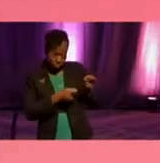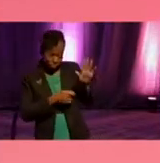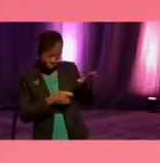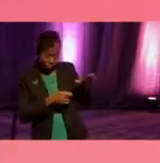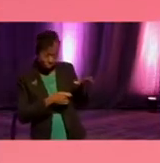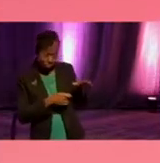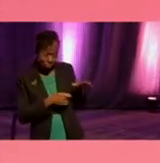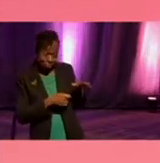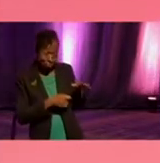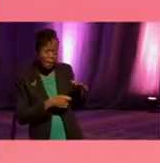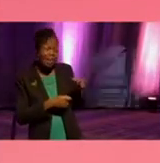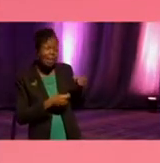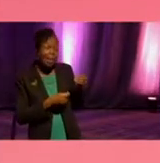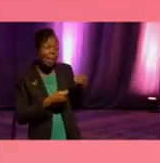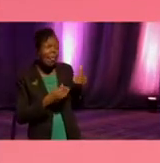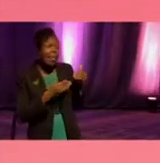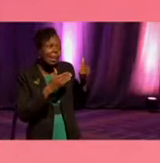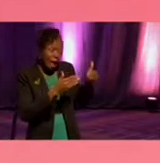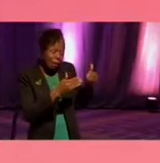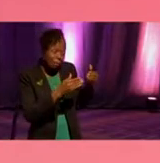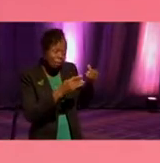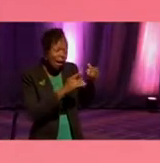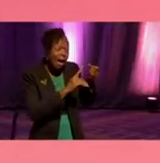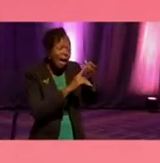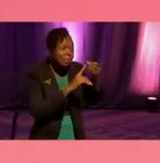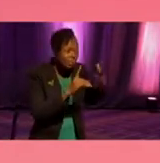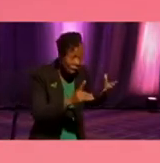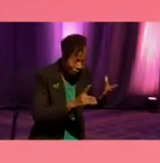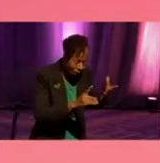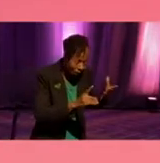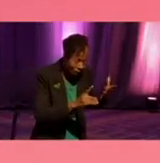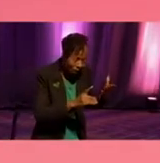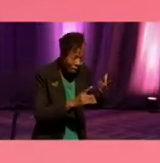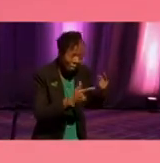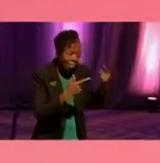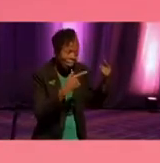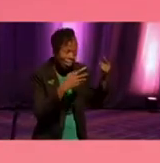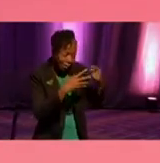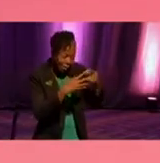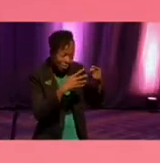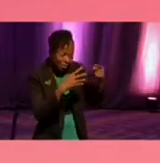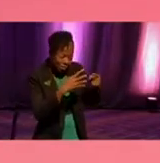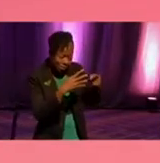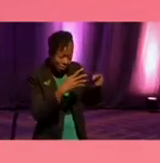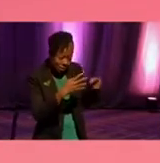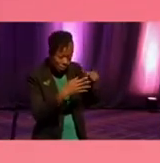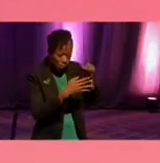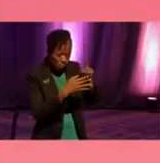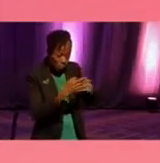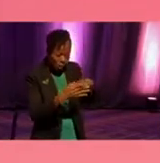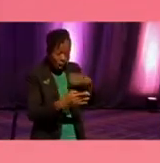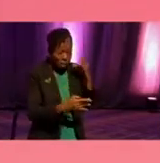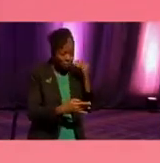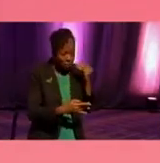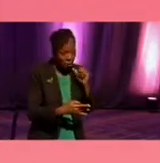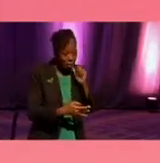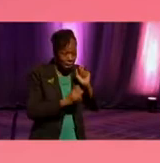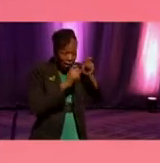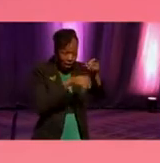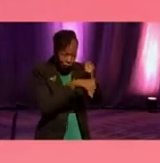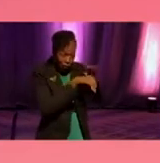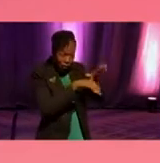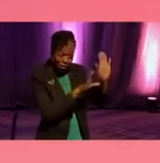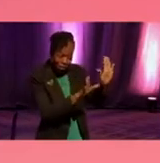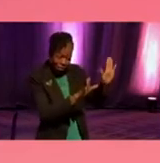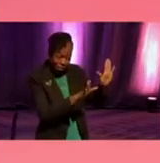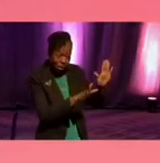was like this might happen. And it's not necessarily giving advice, it's more so advocating for what the